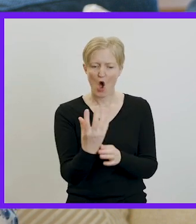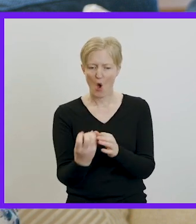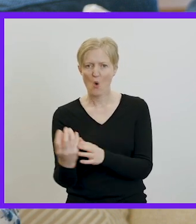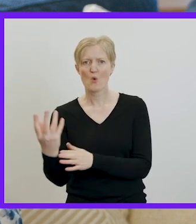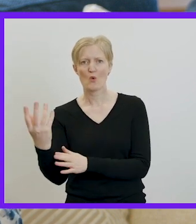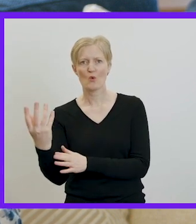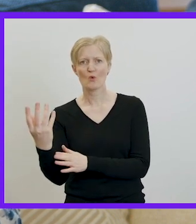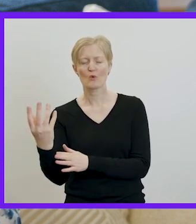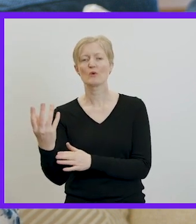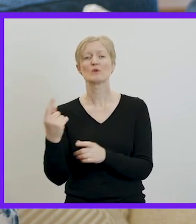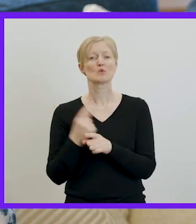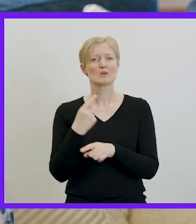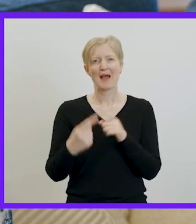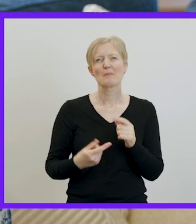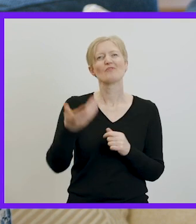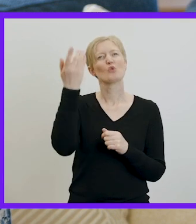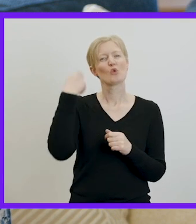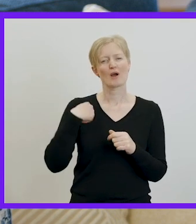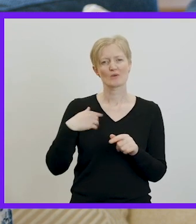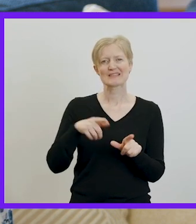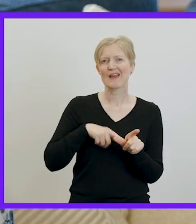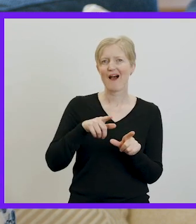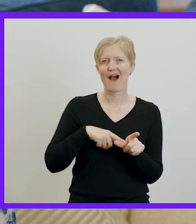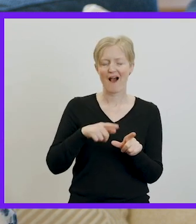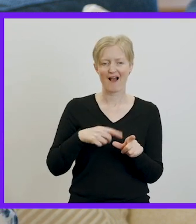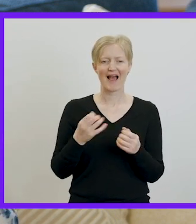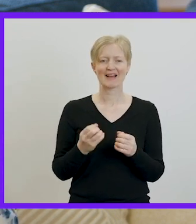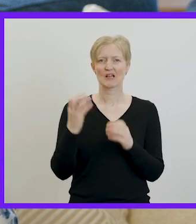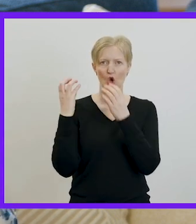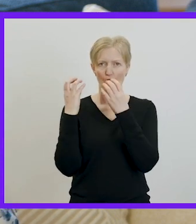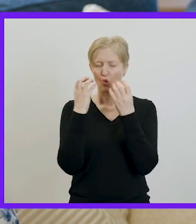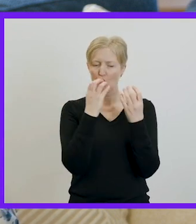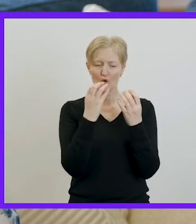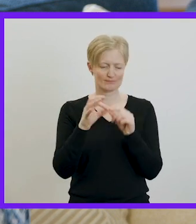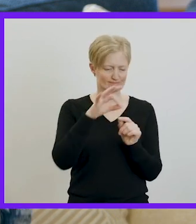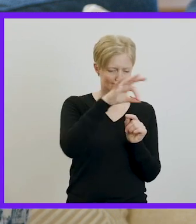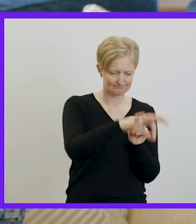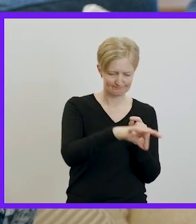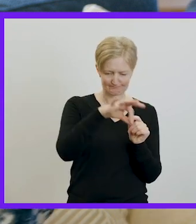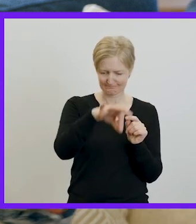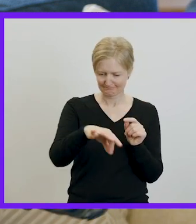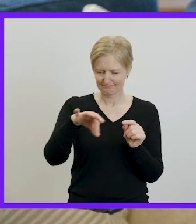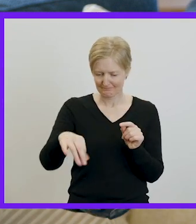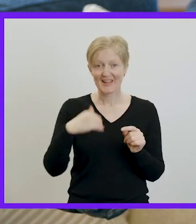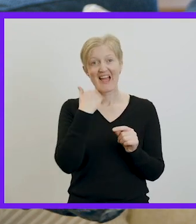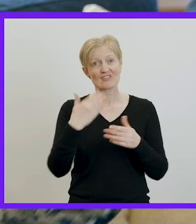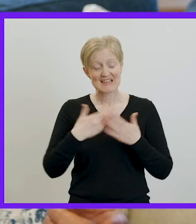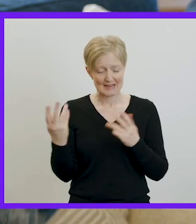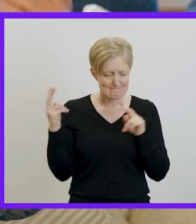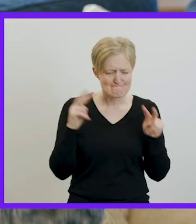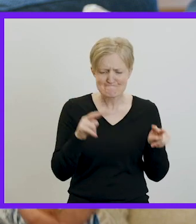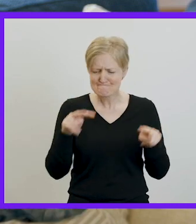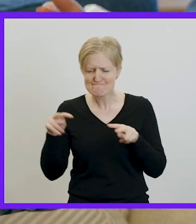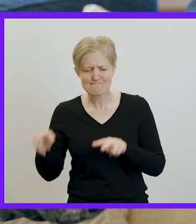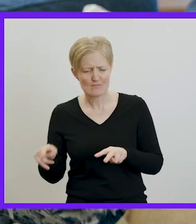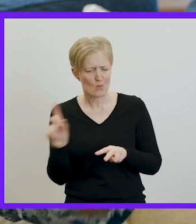come up. And I talked about the time when I was a little boy where I was planting some corn. I planted the seeds and every day I came out just